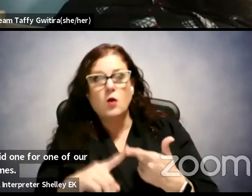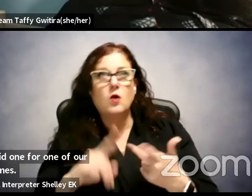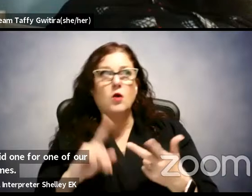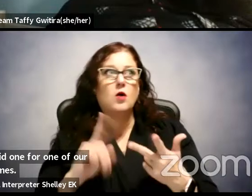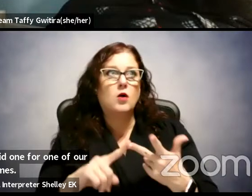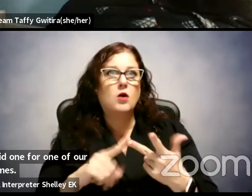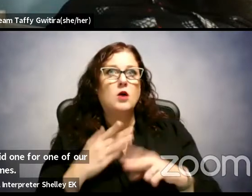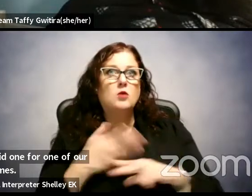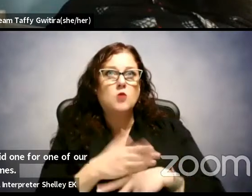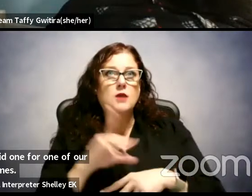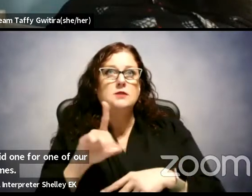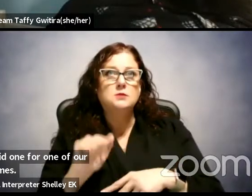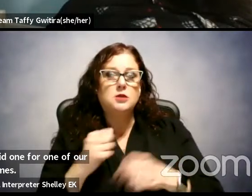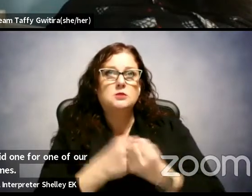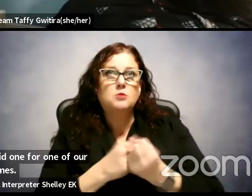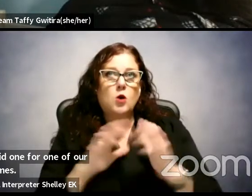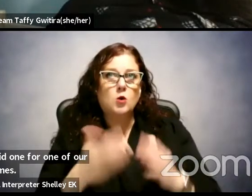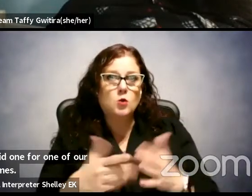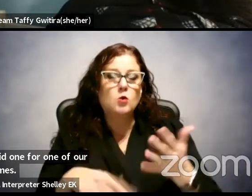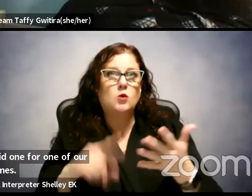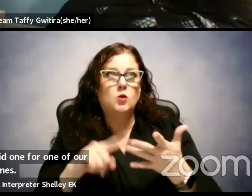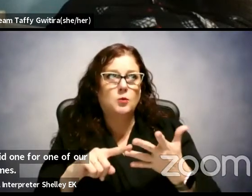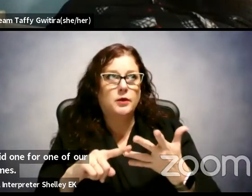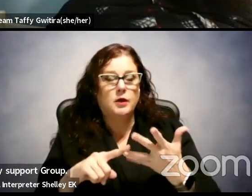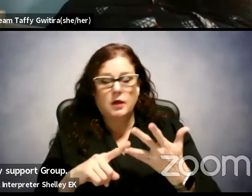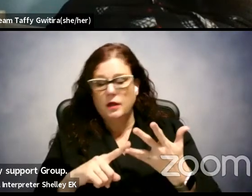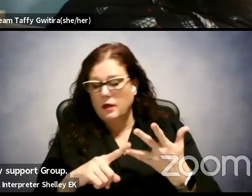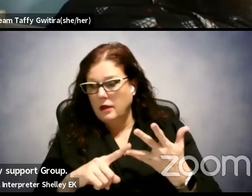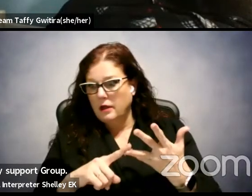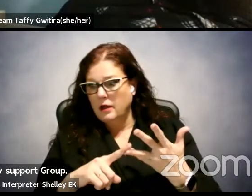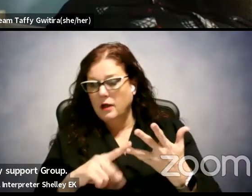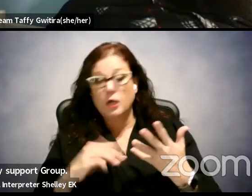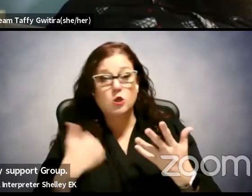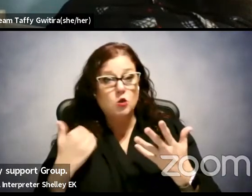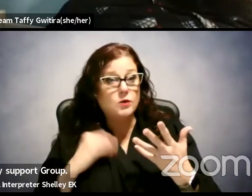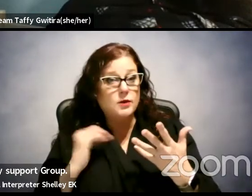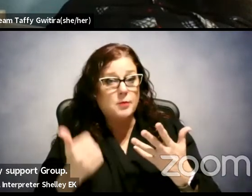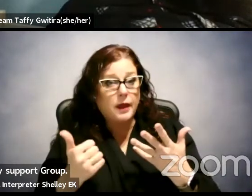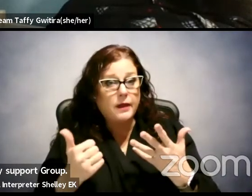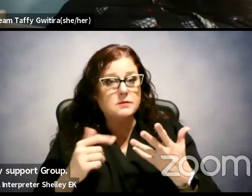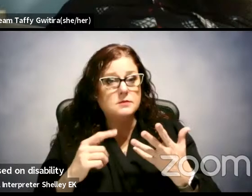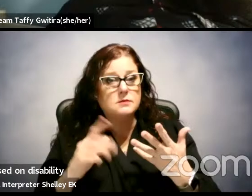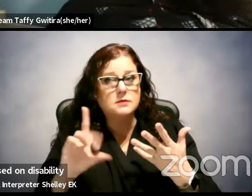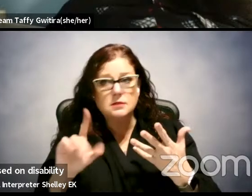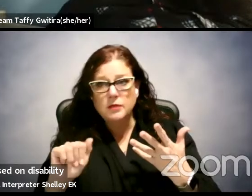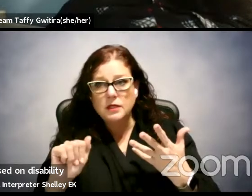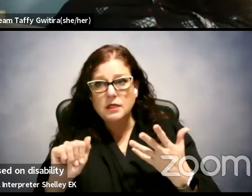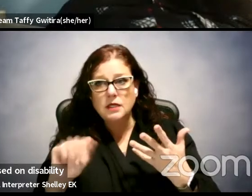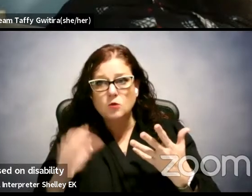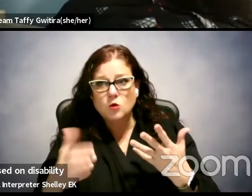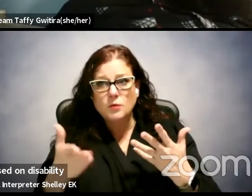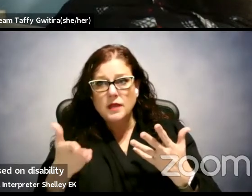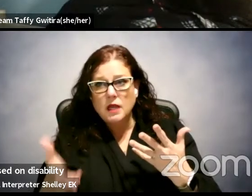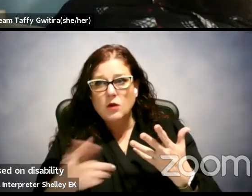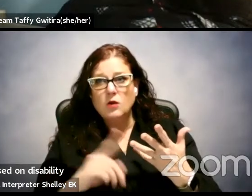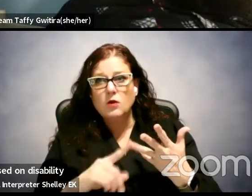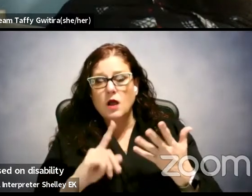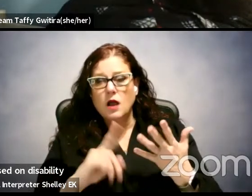cross disability support group. There's like a youth-based disability group there as